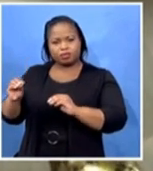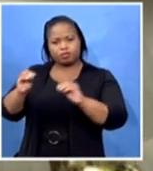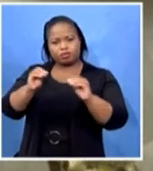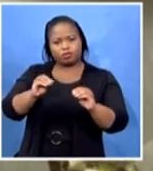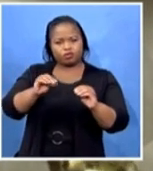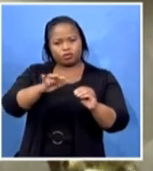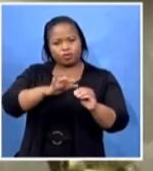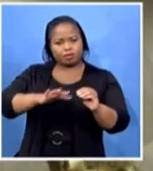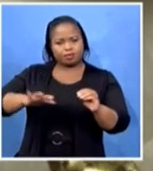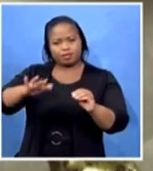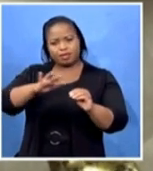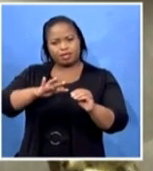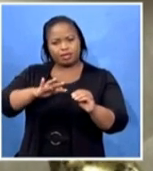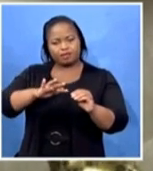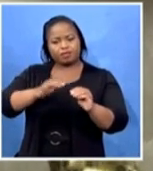is the old